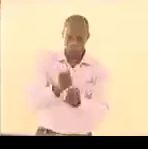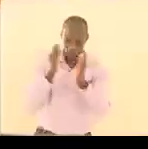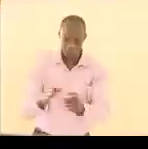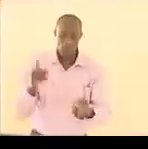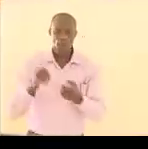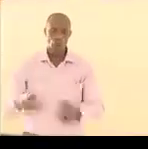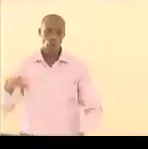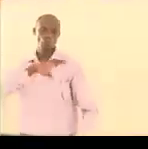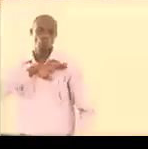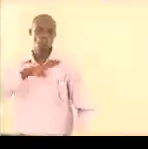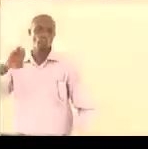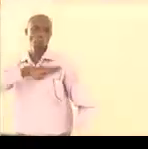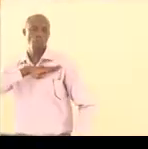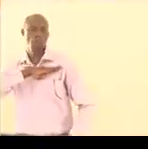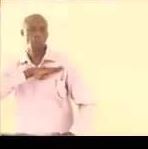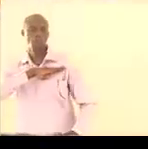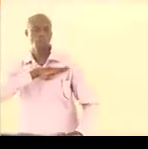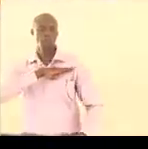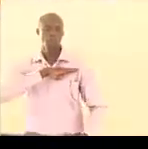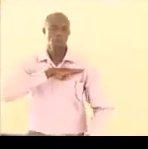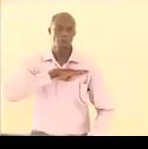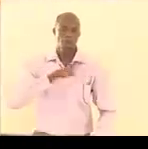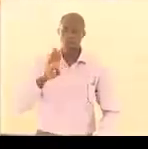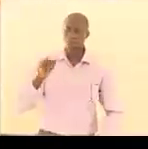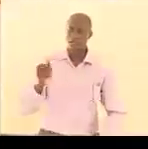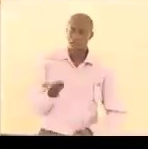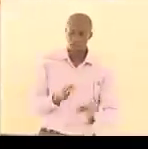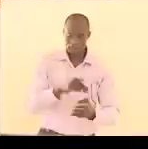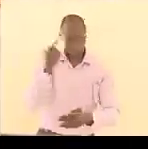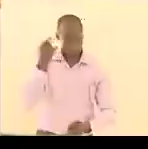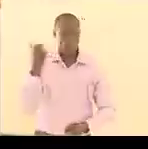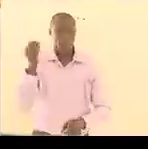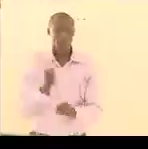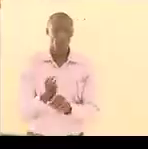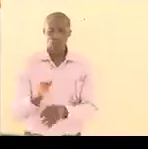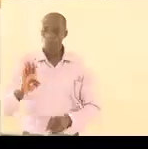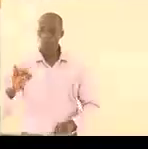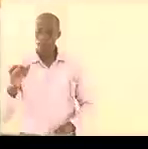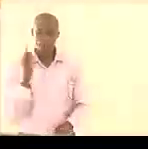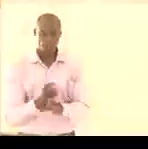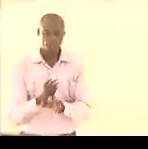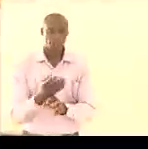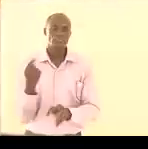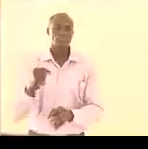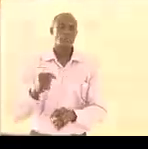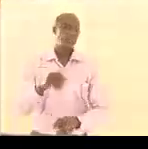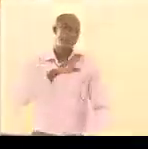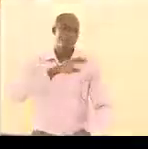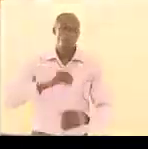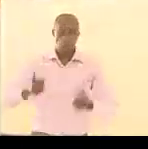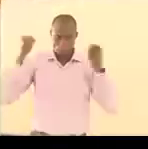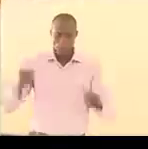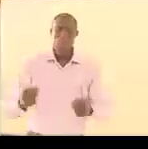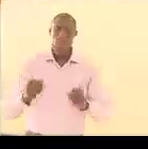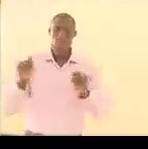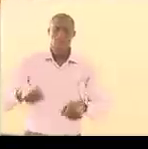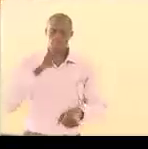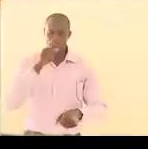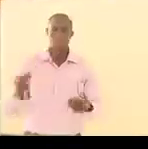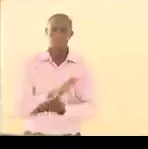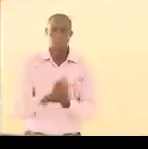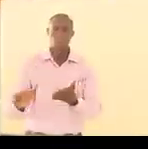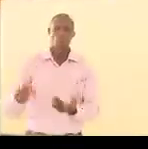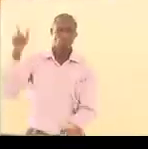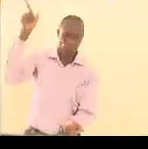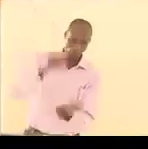and courageous martyrs of the faith. By faith, the mighty can be pulled down and the lowly